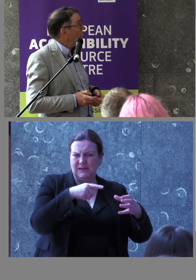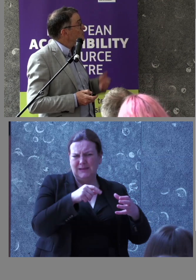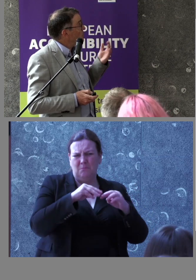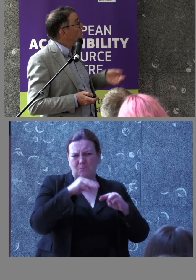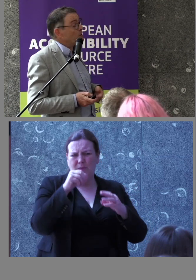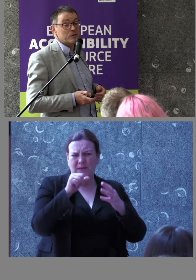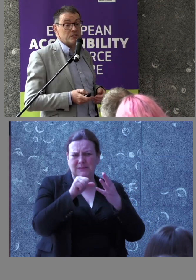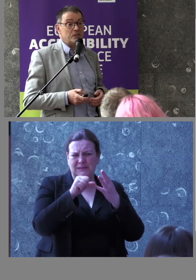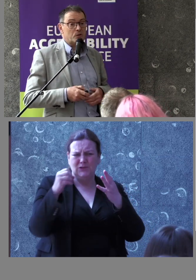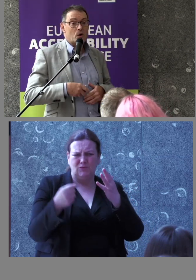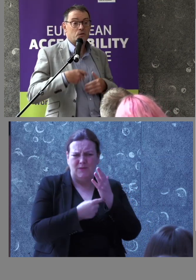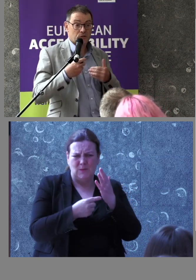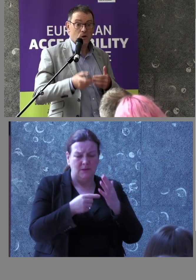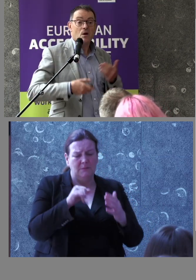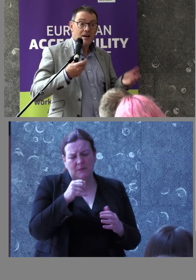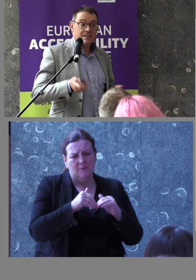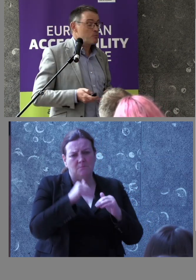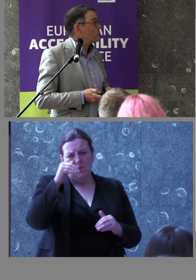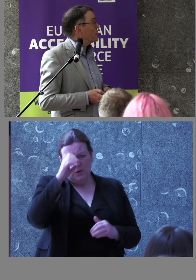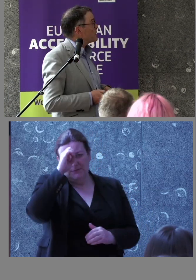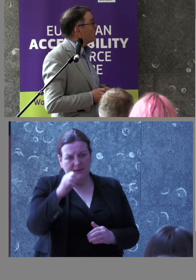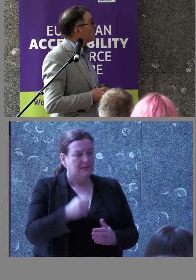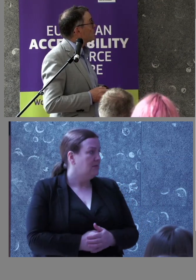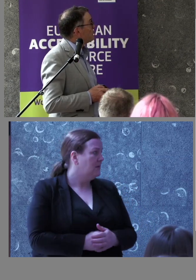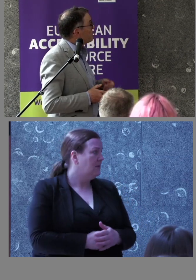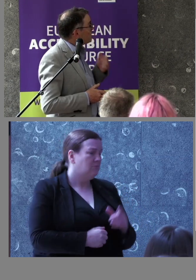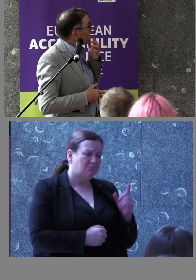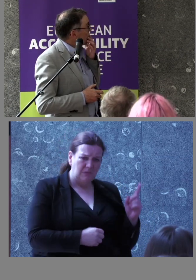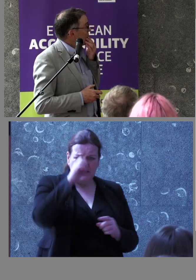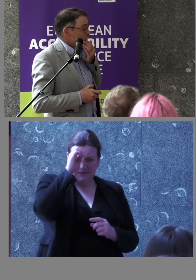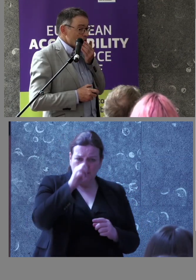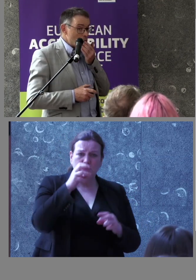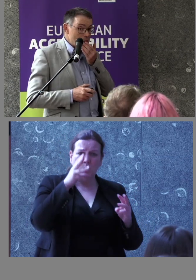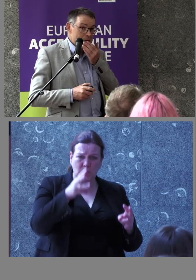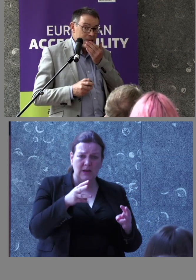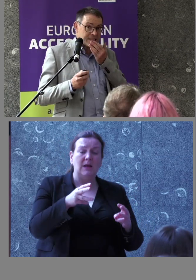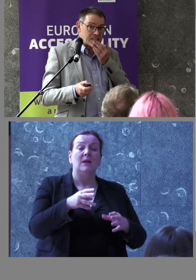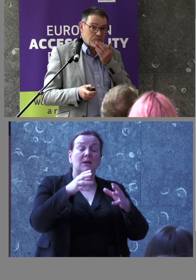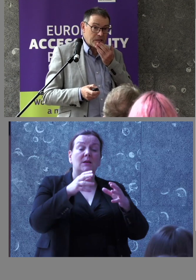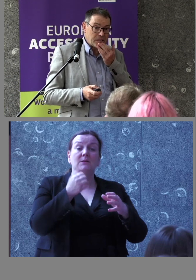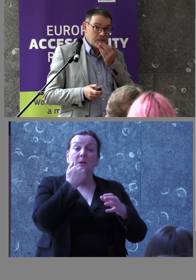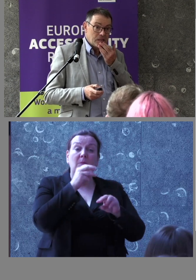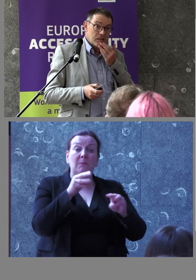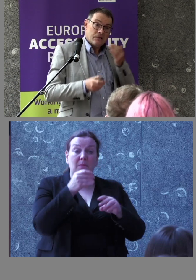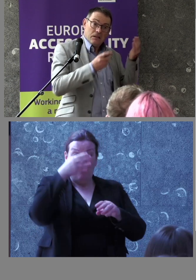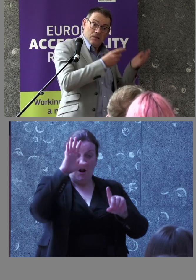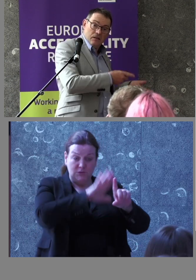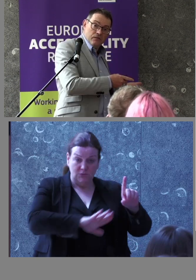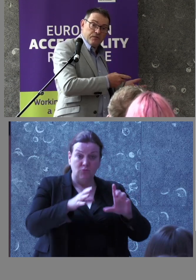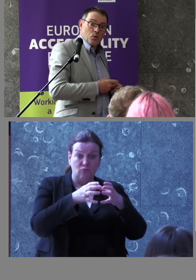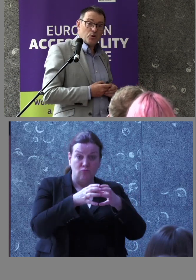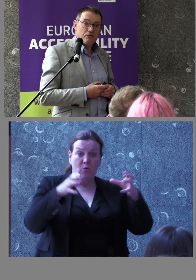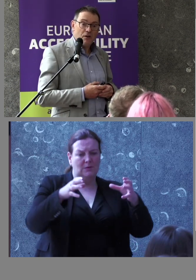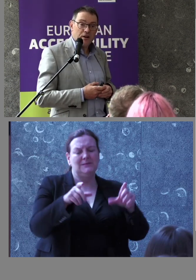over 600,000. So it's gone up in the last few years, but the population has grown, so we would expect that. And it's probably going to continue to grow